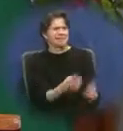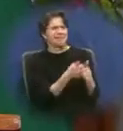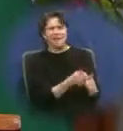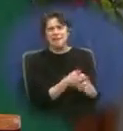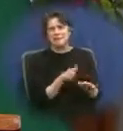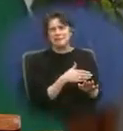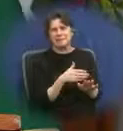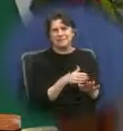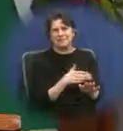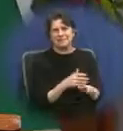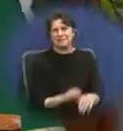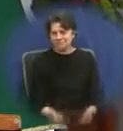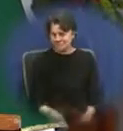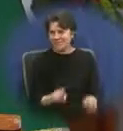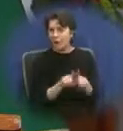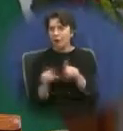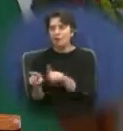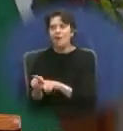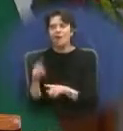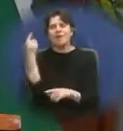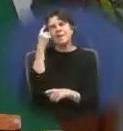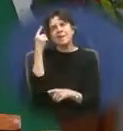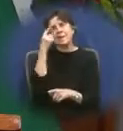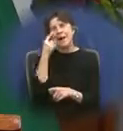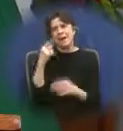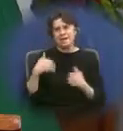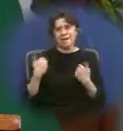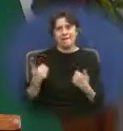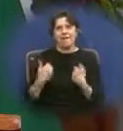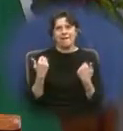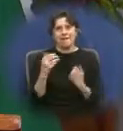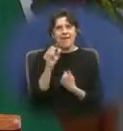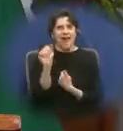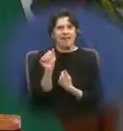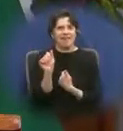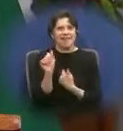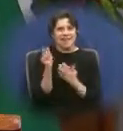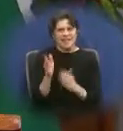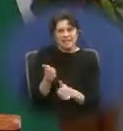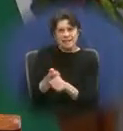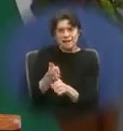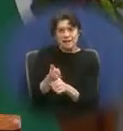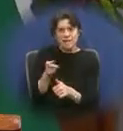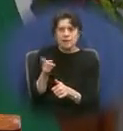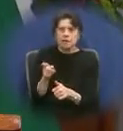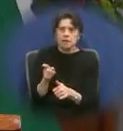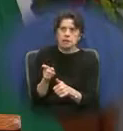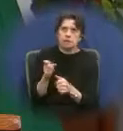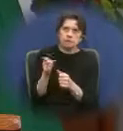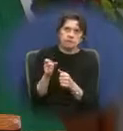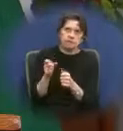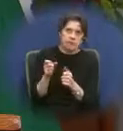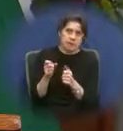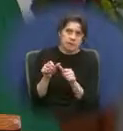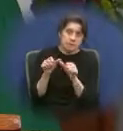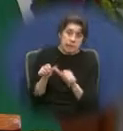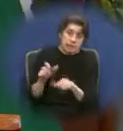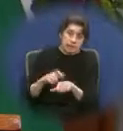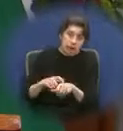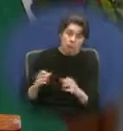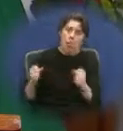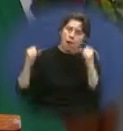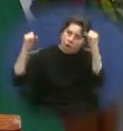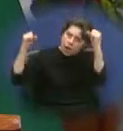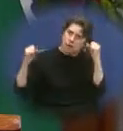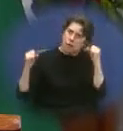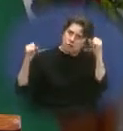Think too of a rookie athlete who from the very earliest days would have to spend all kinds of time in weightlifting